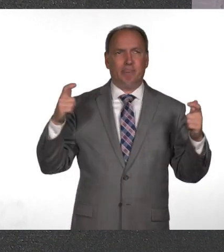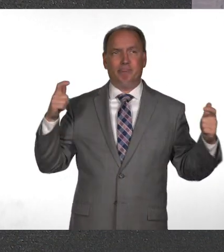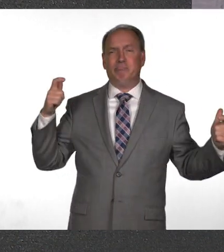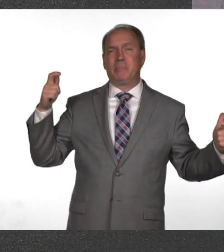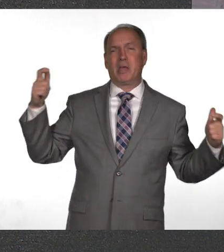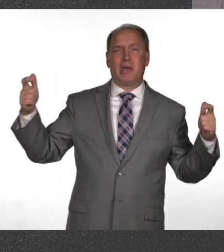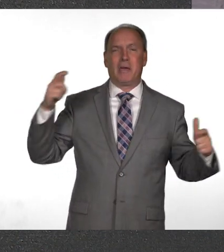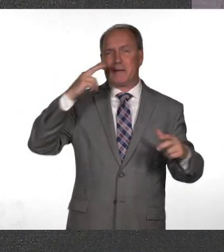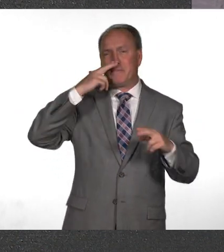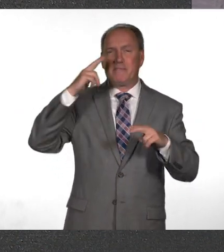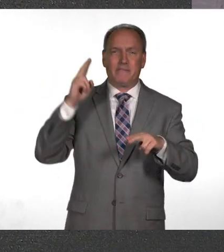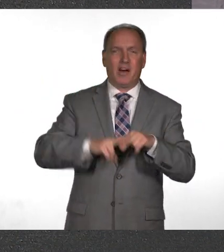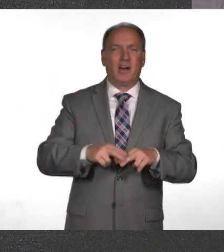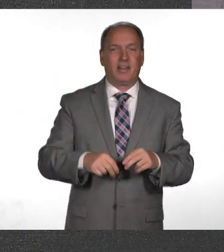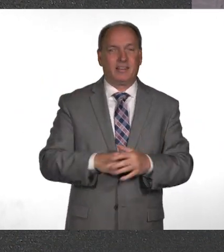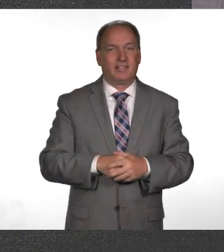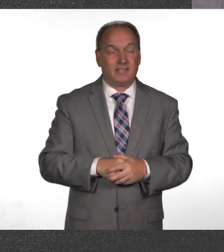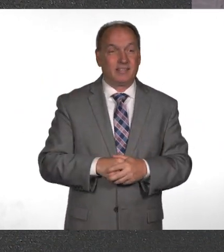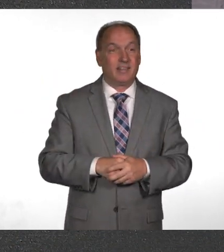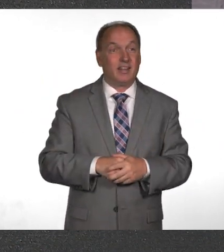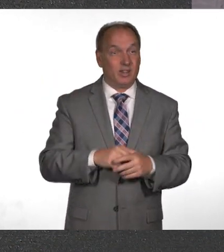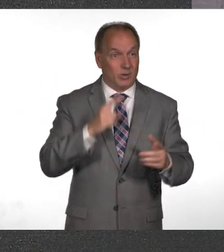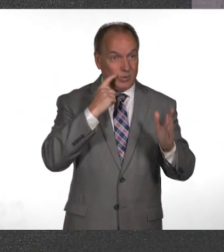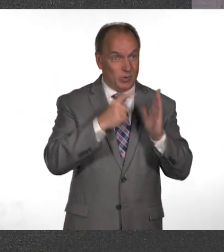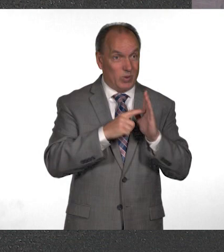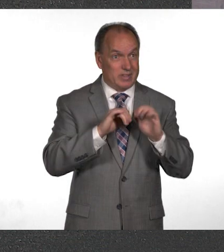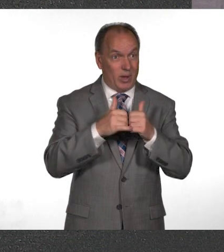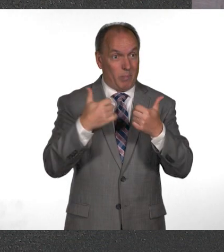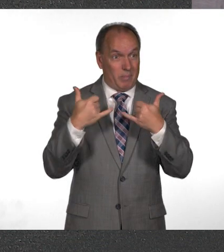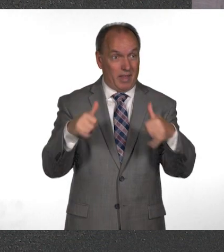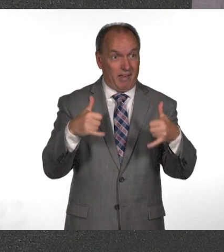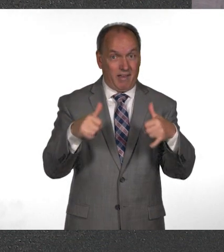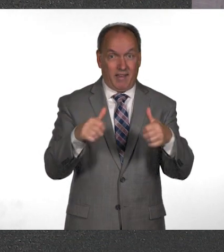big fun. Look at how they're playing together.